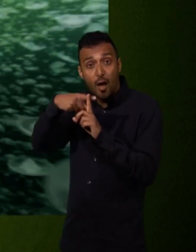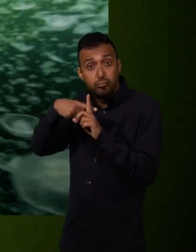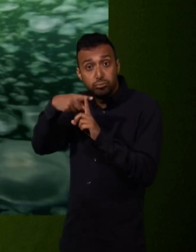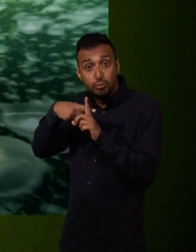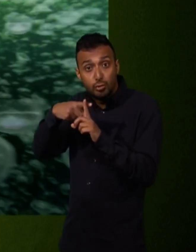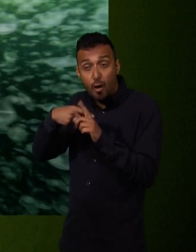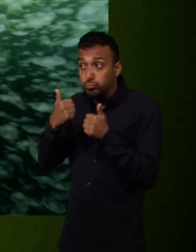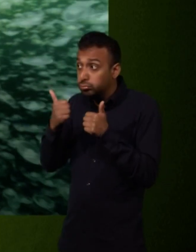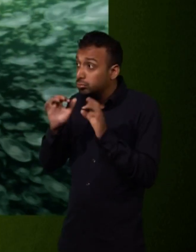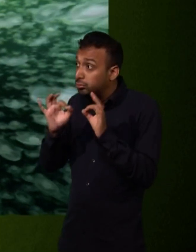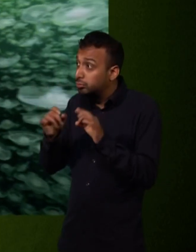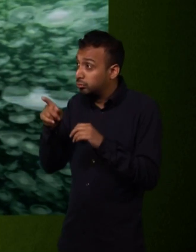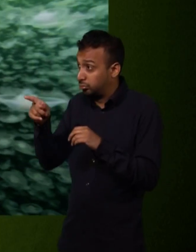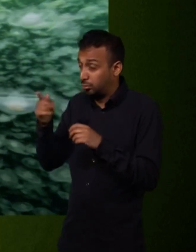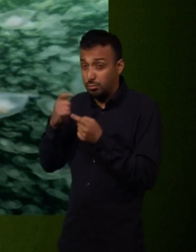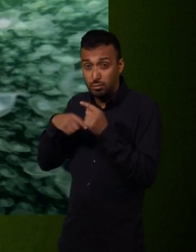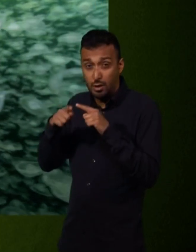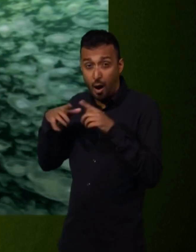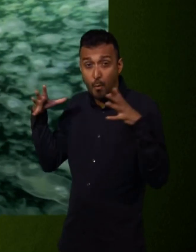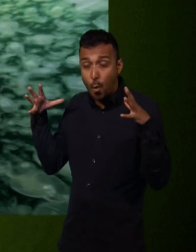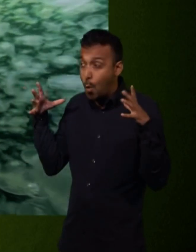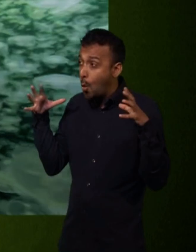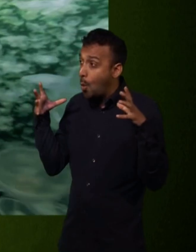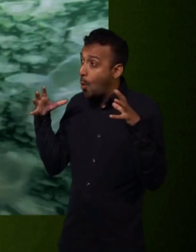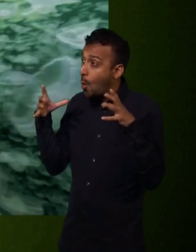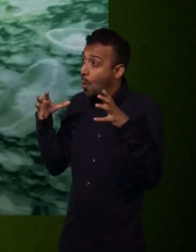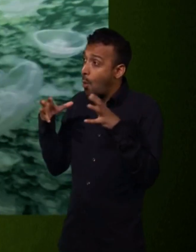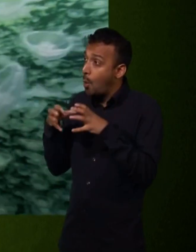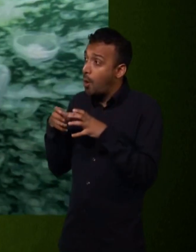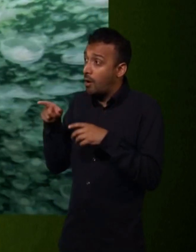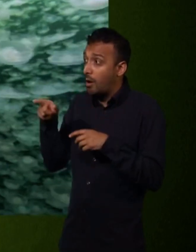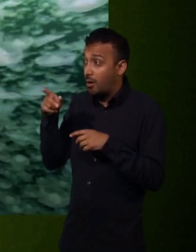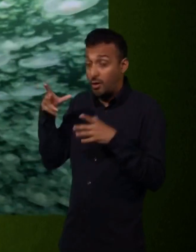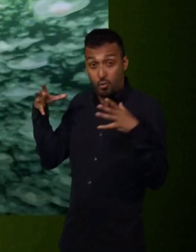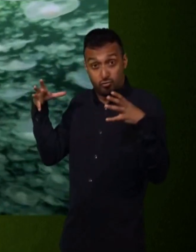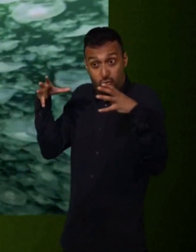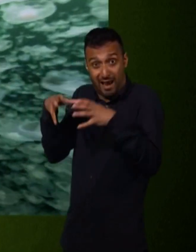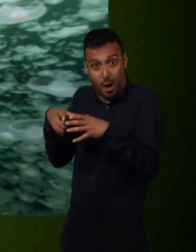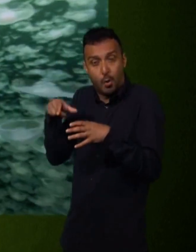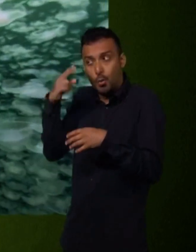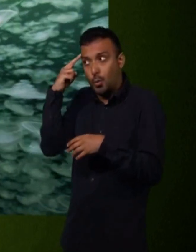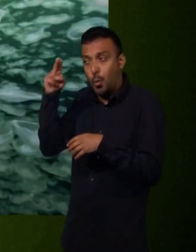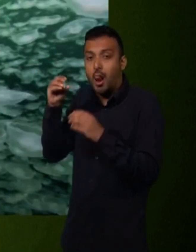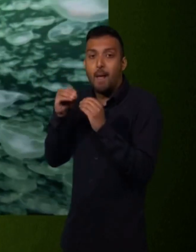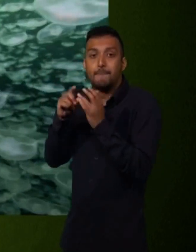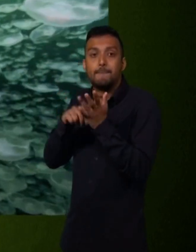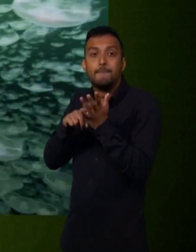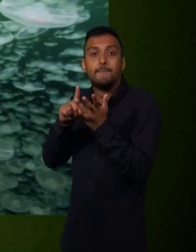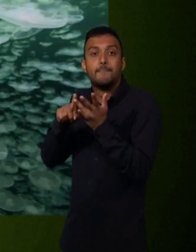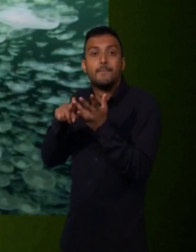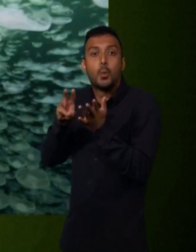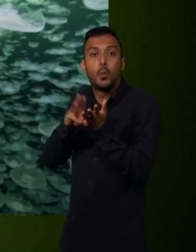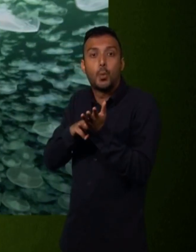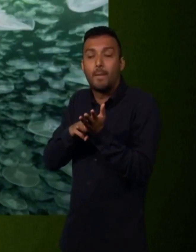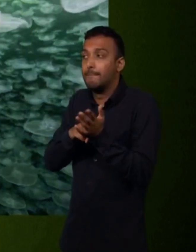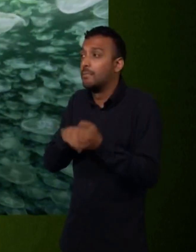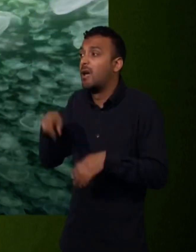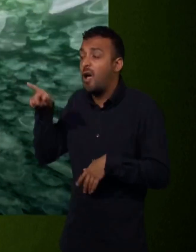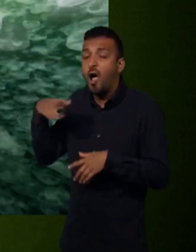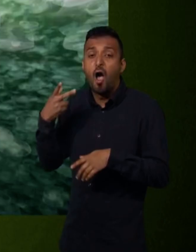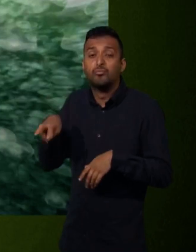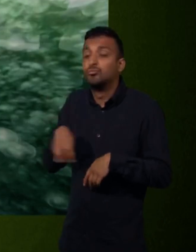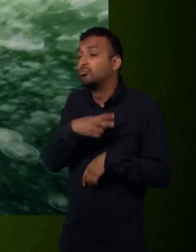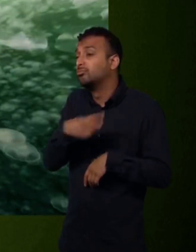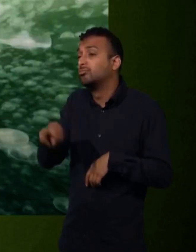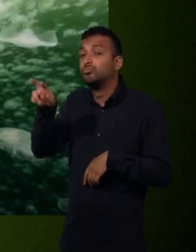colossal crowds, known as blooms. They may live a nomadic life, but it's anything